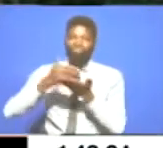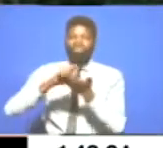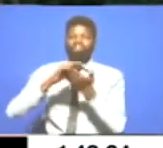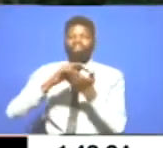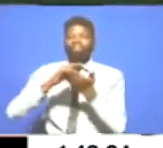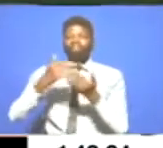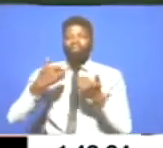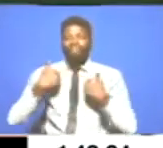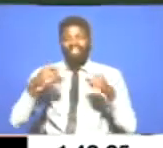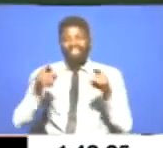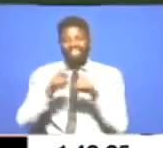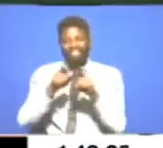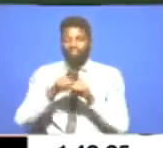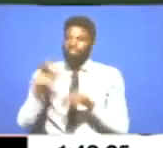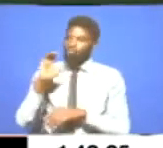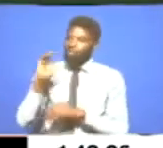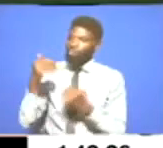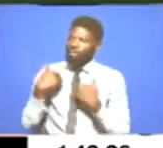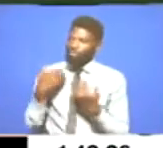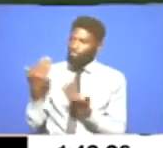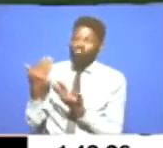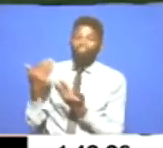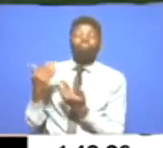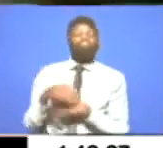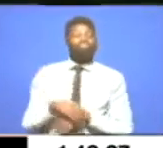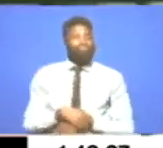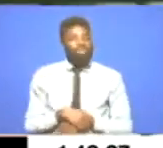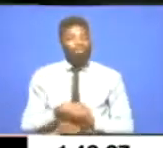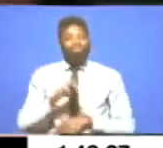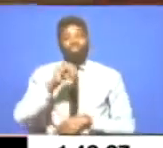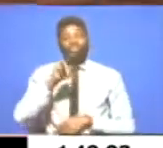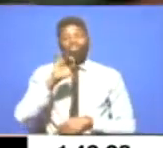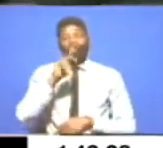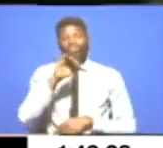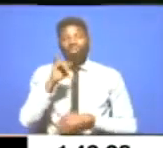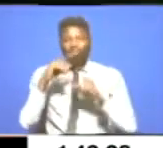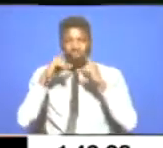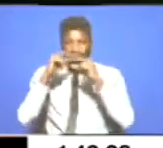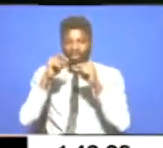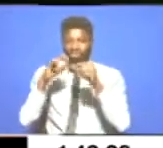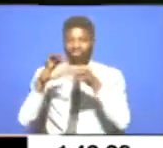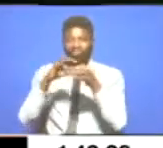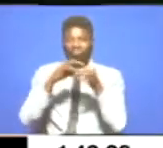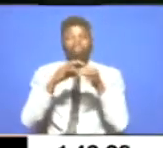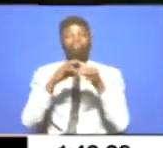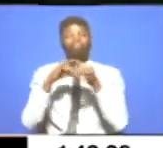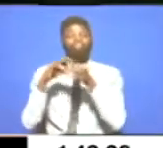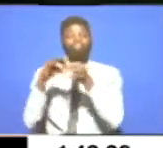key customers." Muriuki says the lender would retain its identity as a cooperative bank